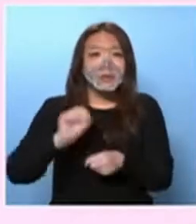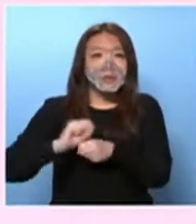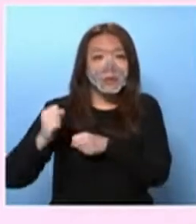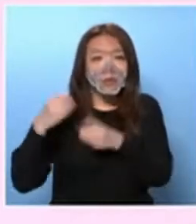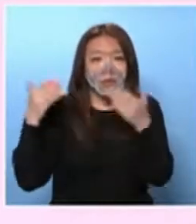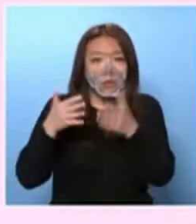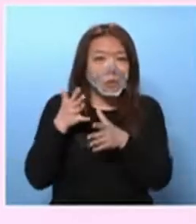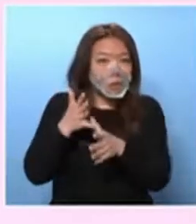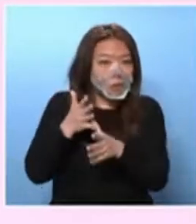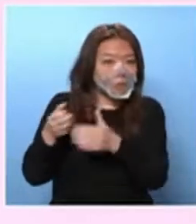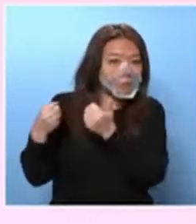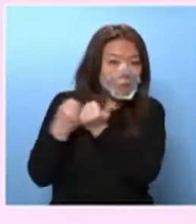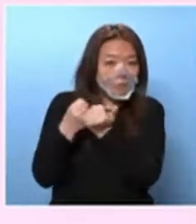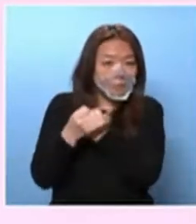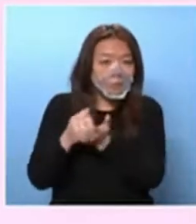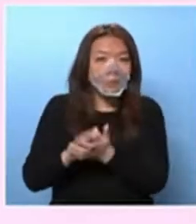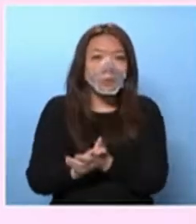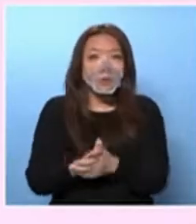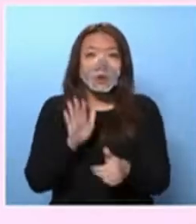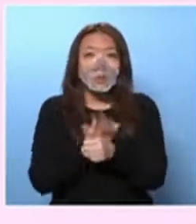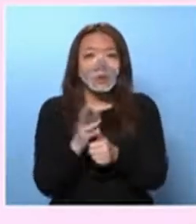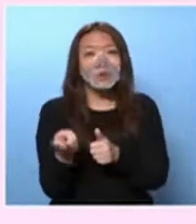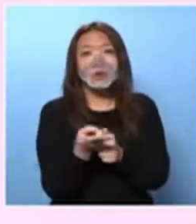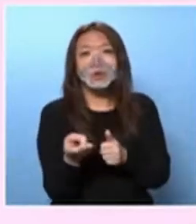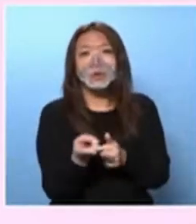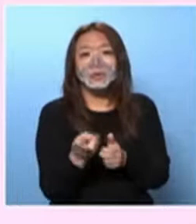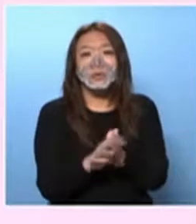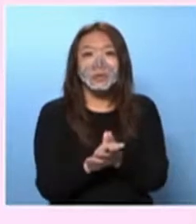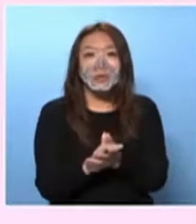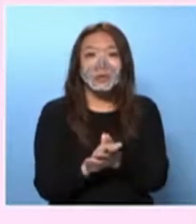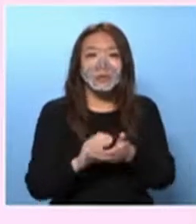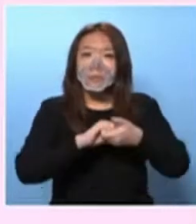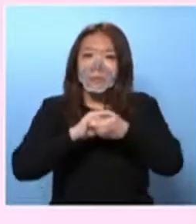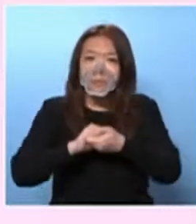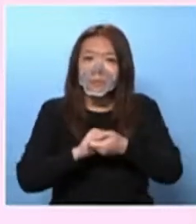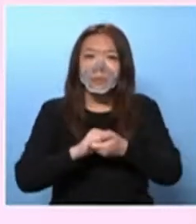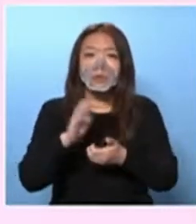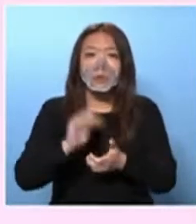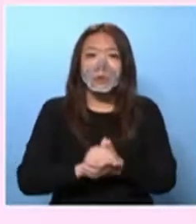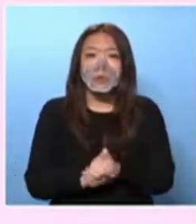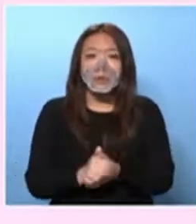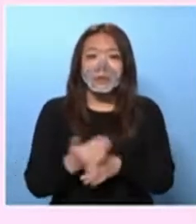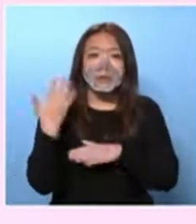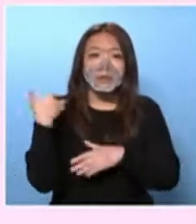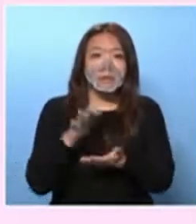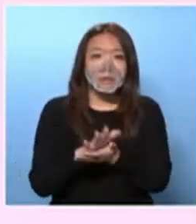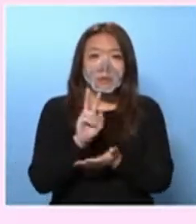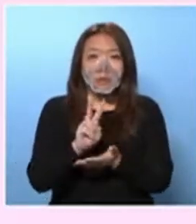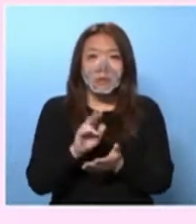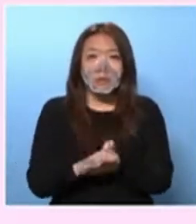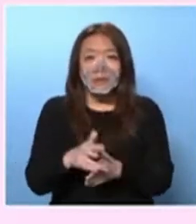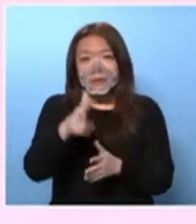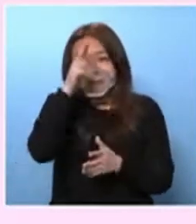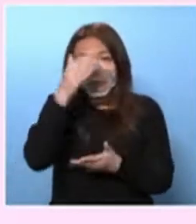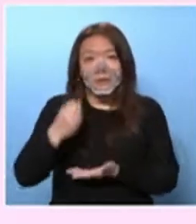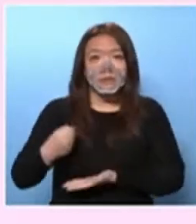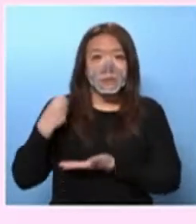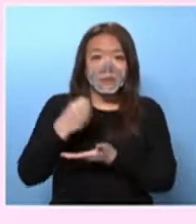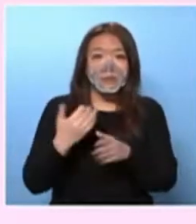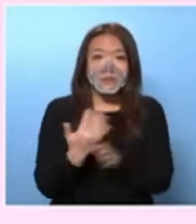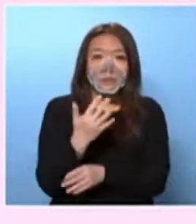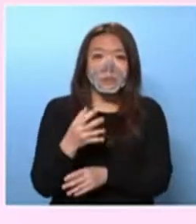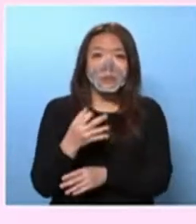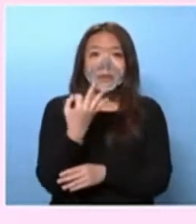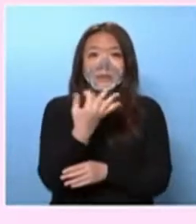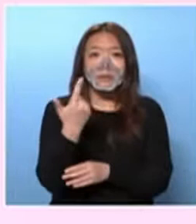and cultural exchange are closely related, strengthening support for the tourism industry can help achieve synergy. Over the past